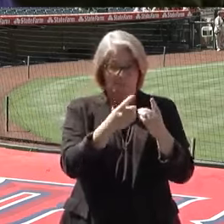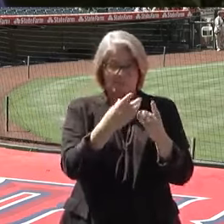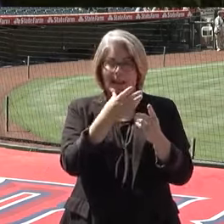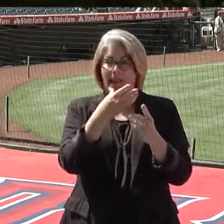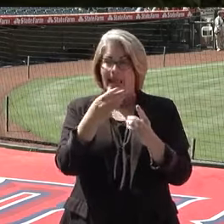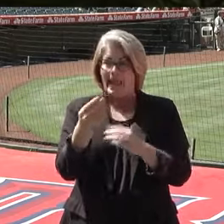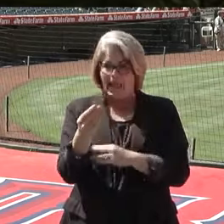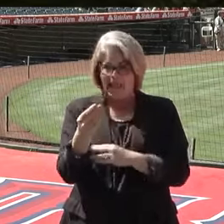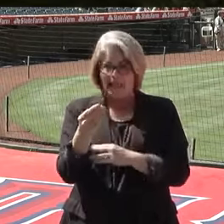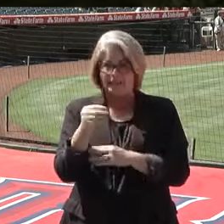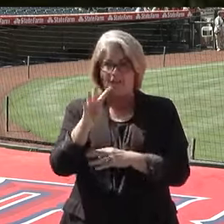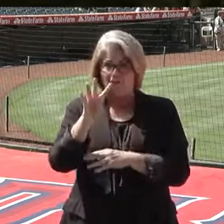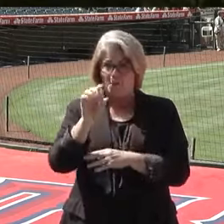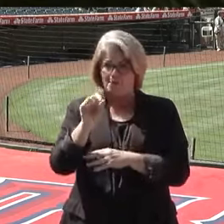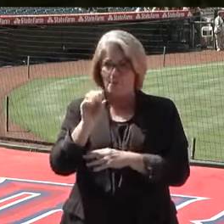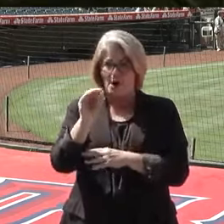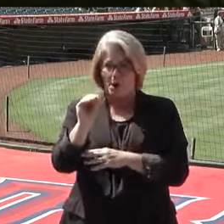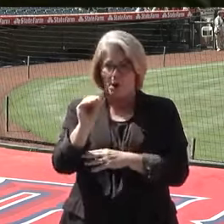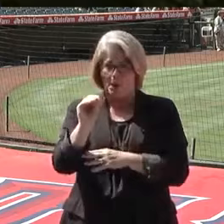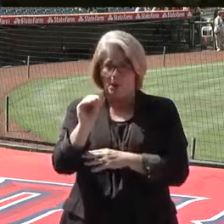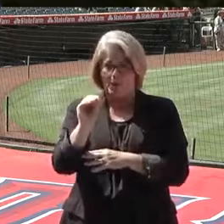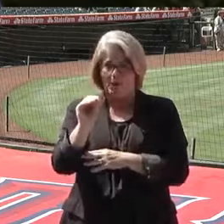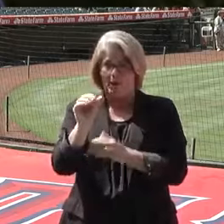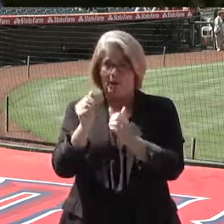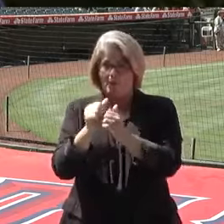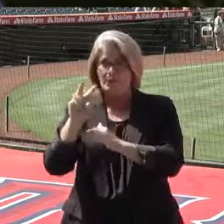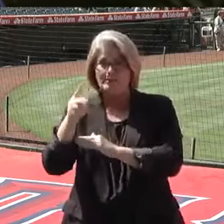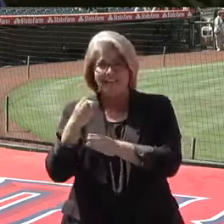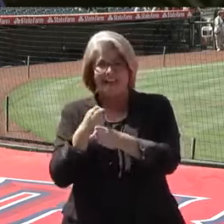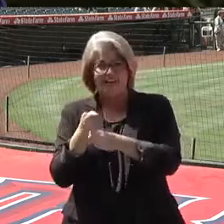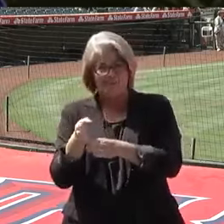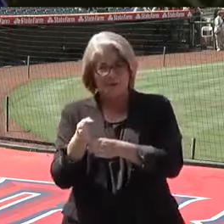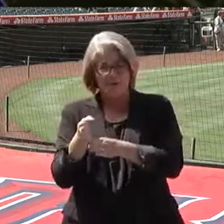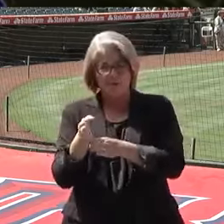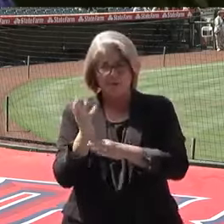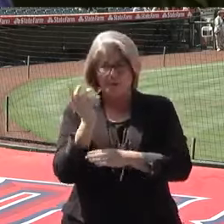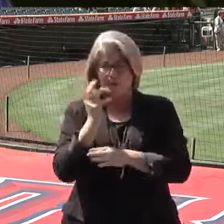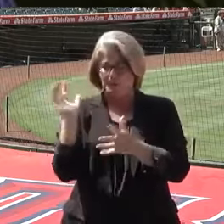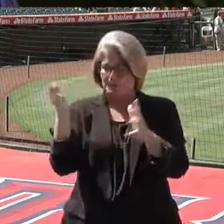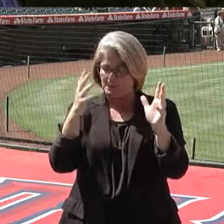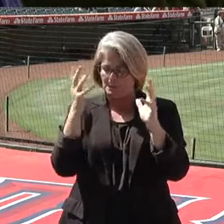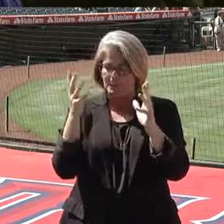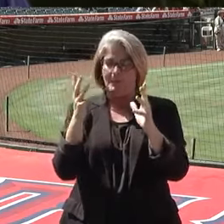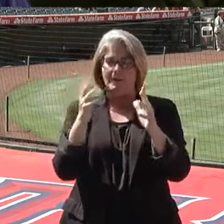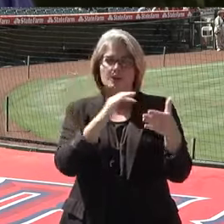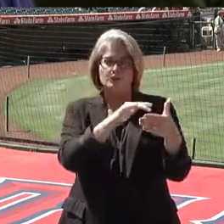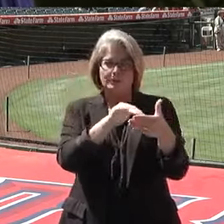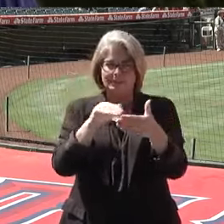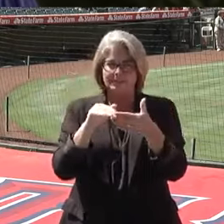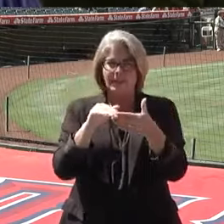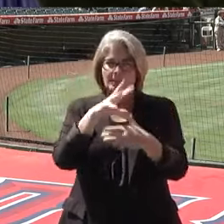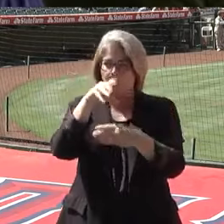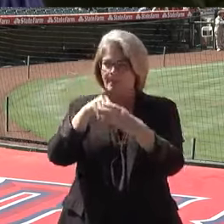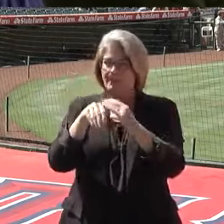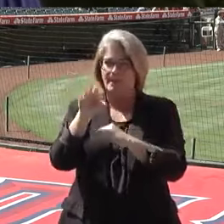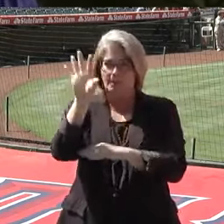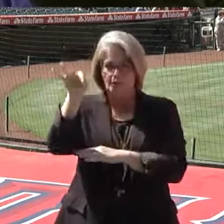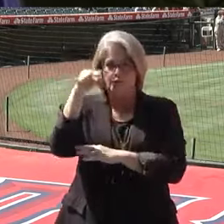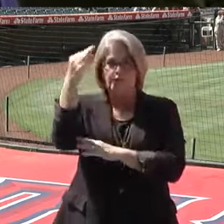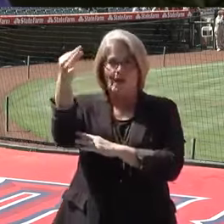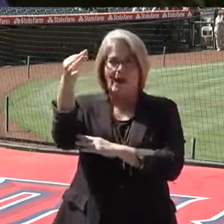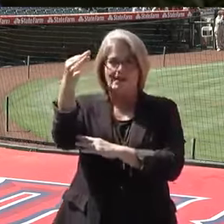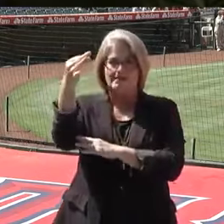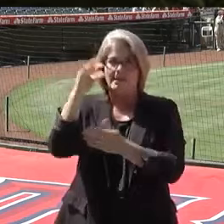GPA in two majors. She also studied abroad in France, where she perfected her fluency